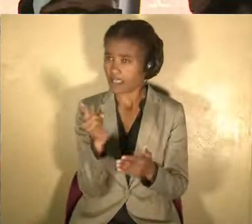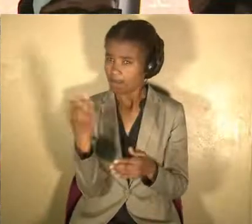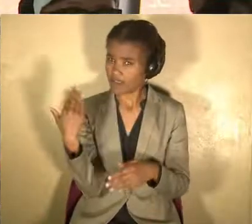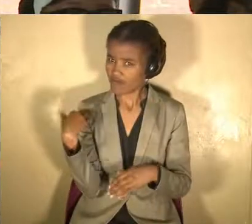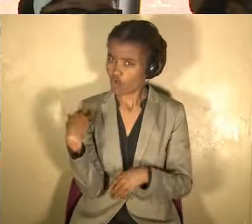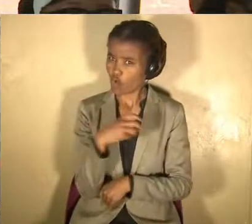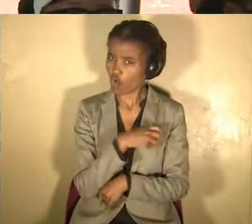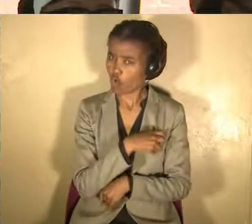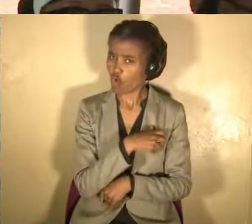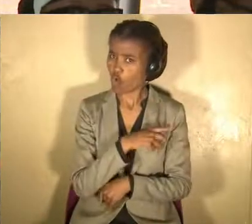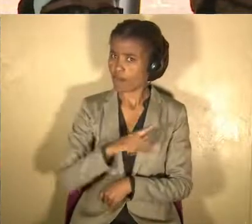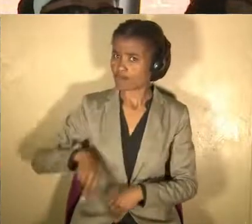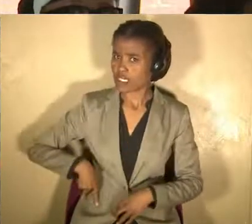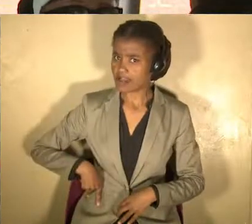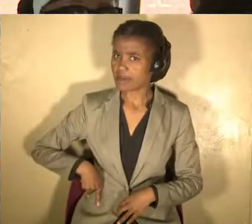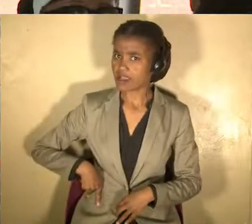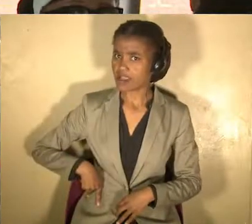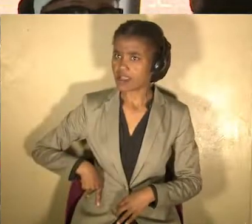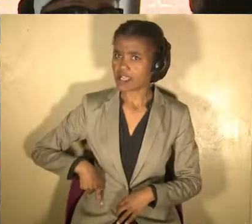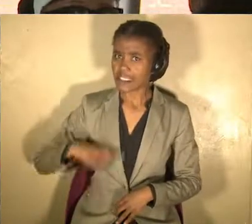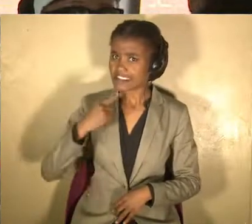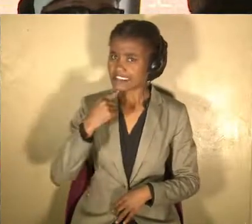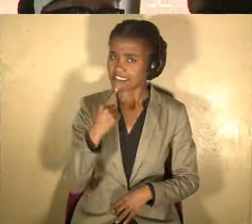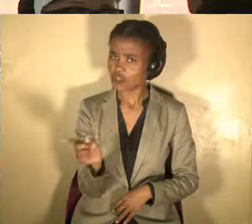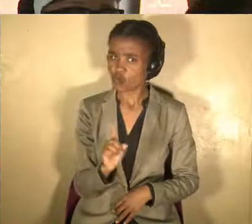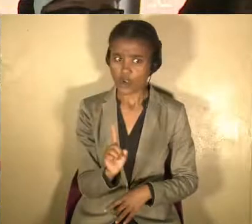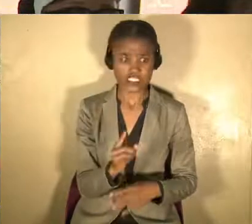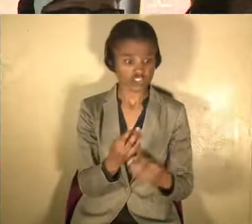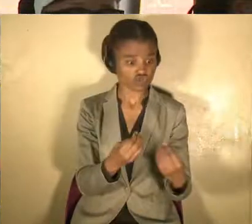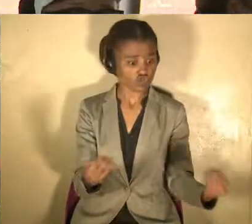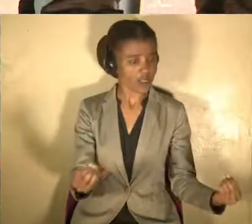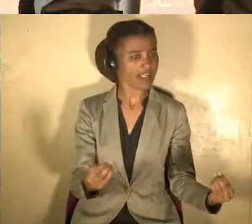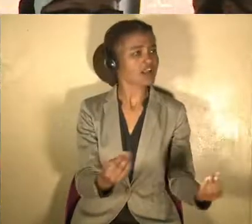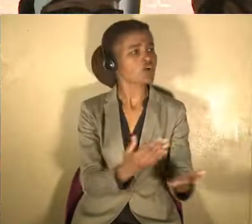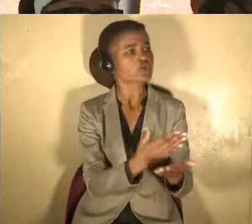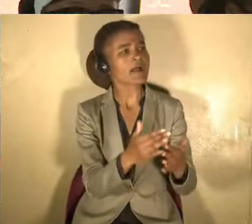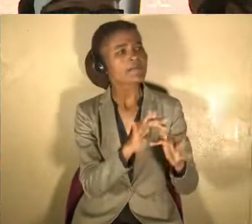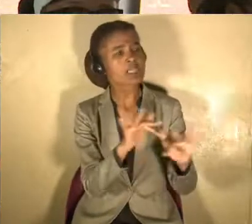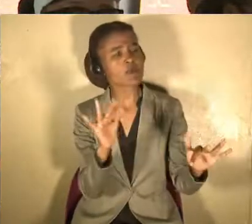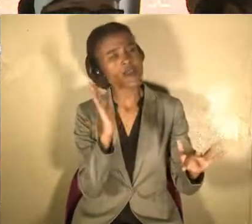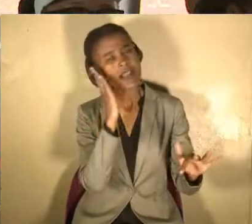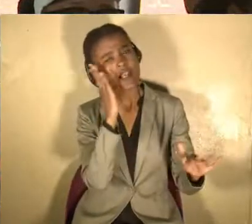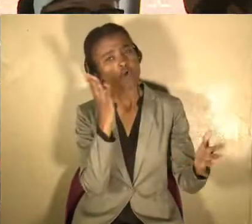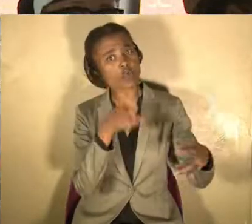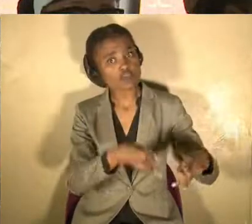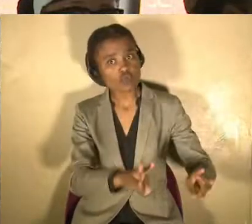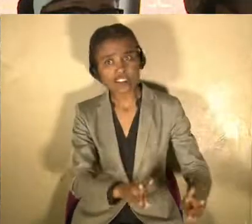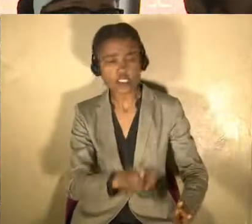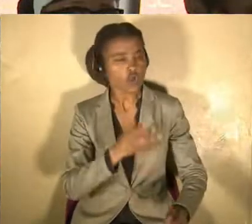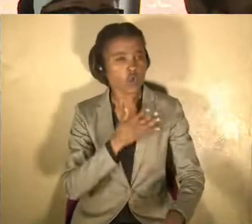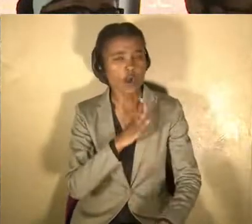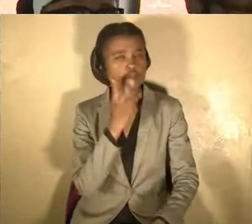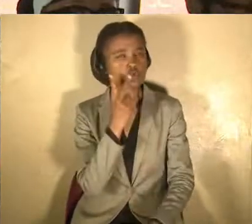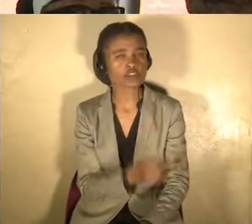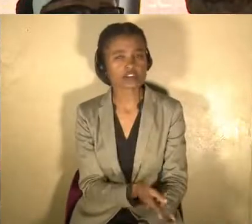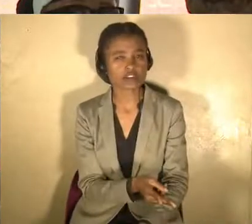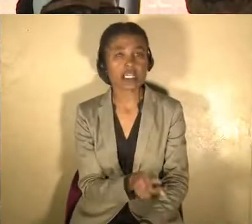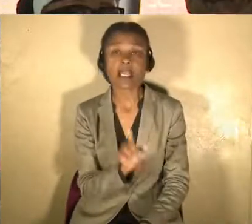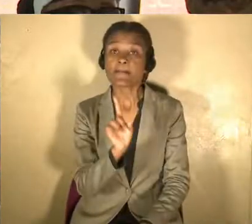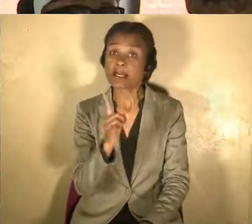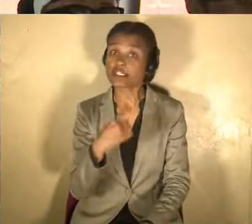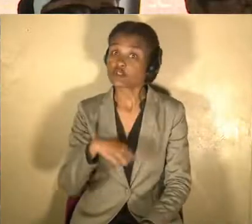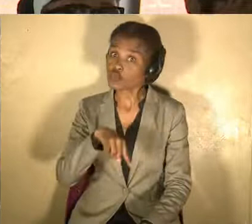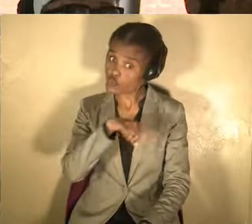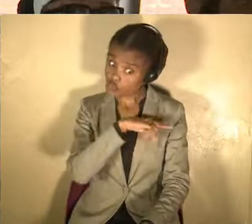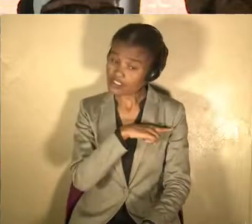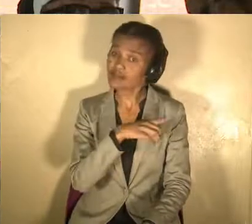beyikhuluma ukuthi ufuna ubona iGauteng kungekho umuntu elala estradini. And thina la eMkhali sine problem yama labantu ababhekayo